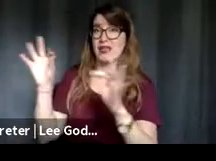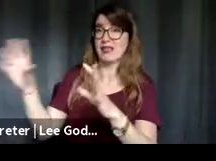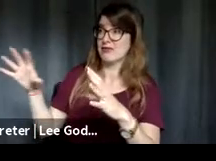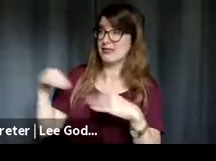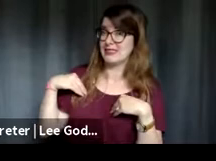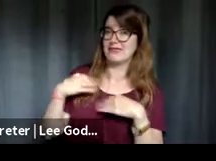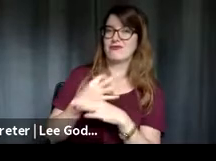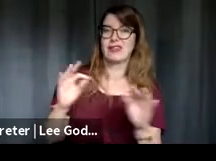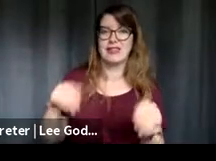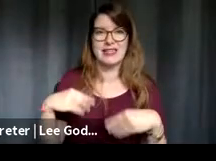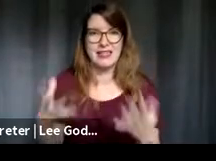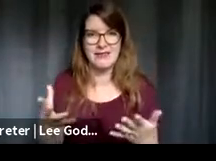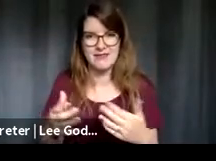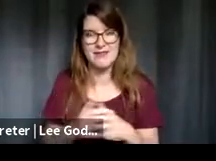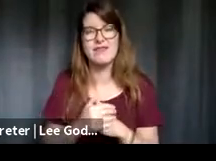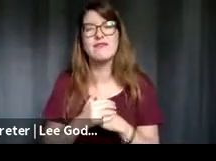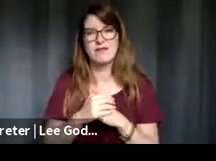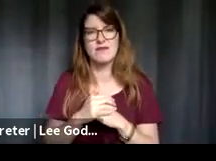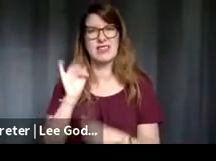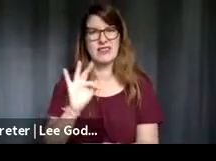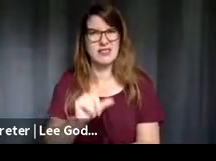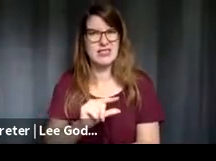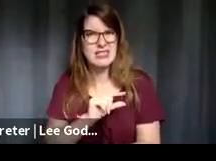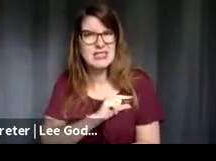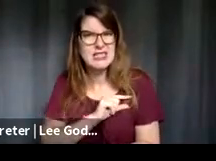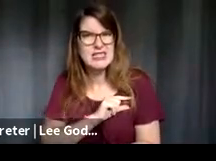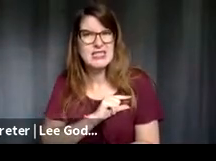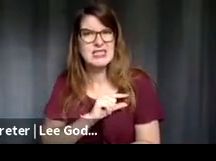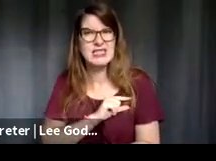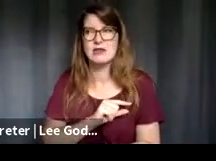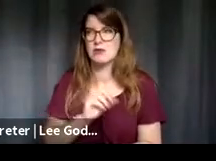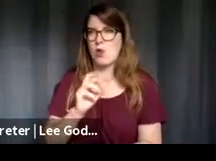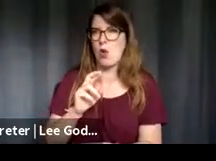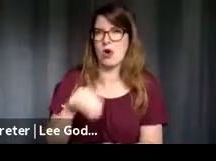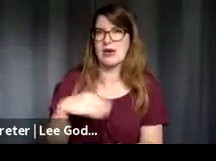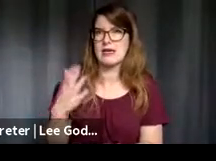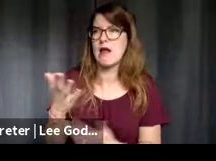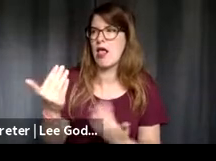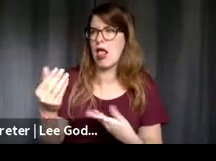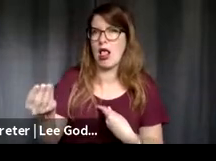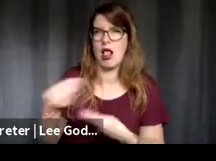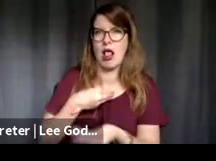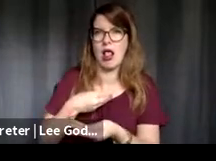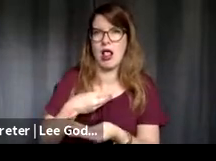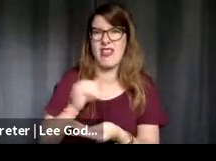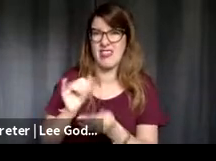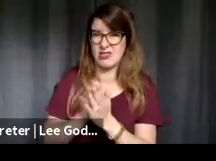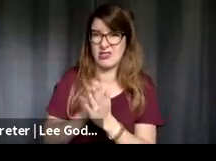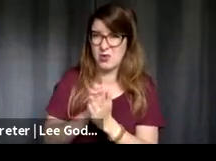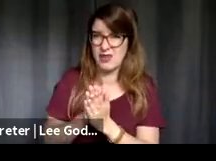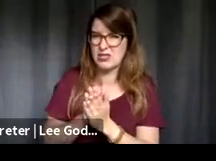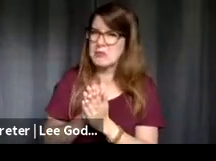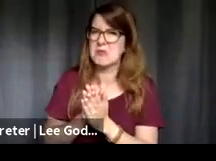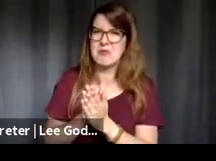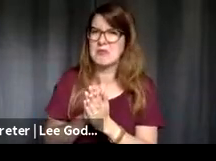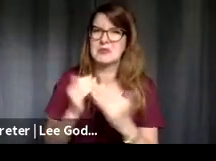So if guilt or getting back something are your main motivation to give anything, stretch your heart to a